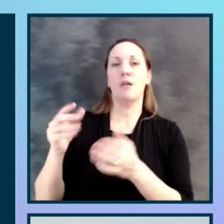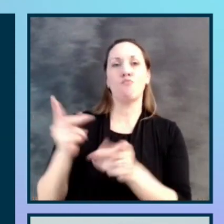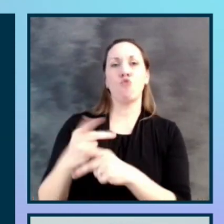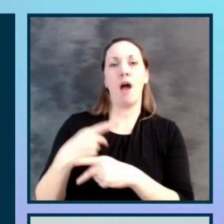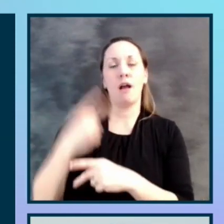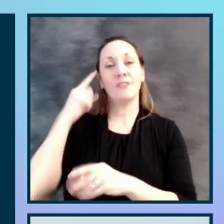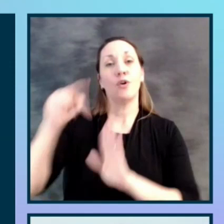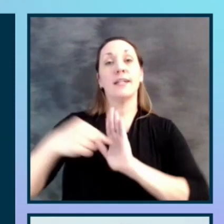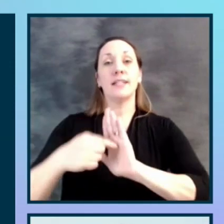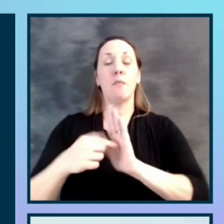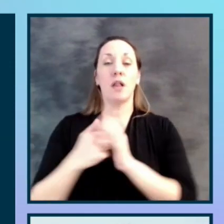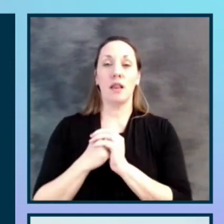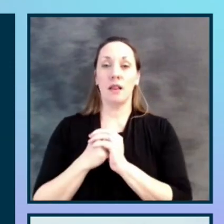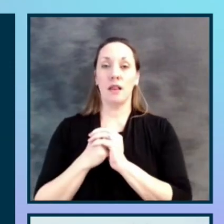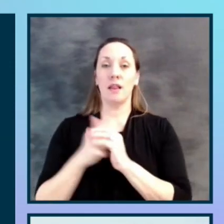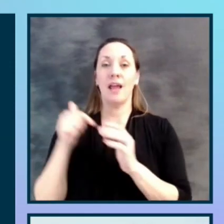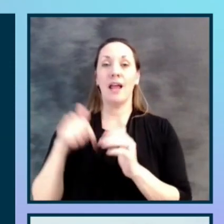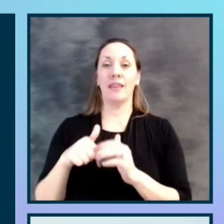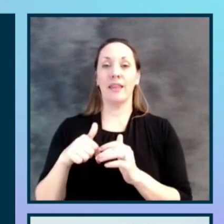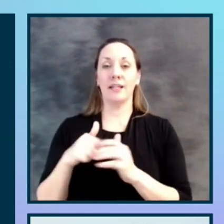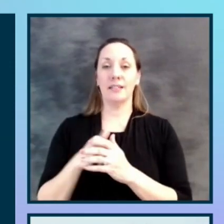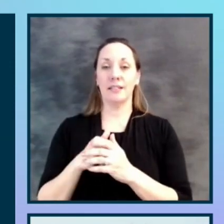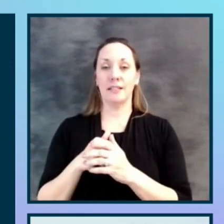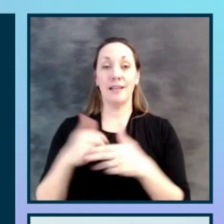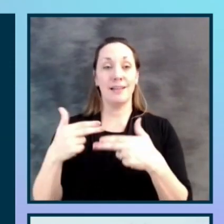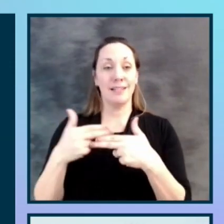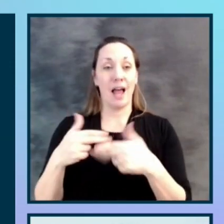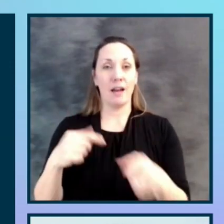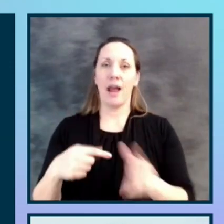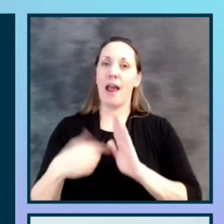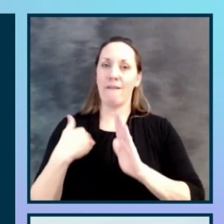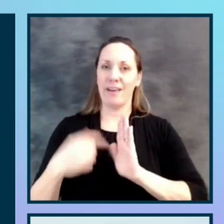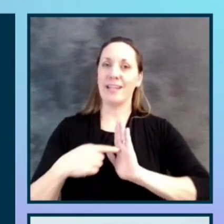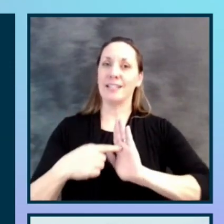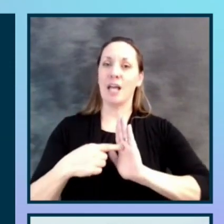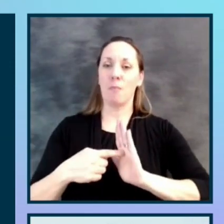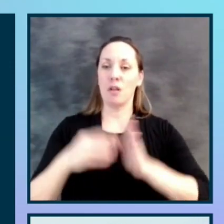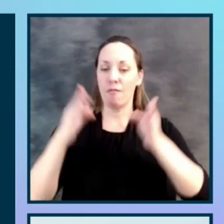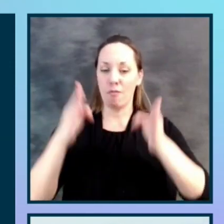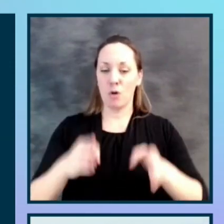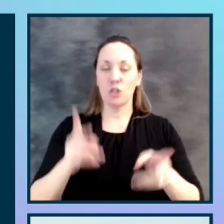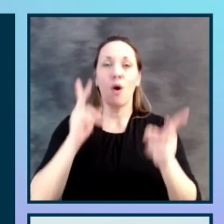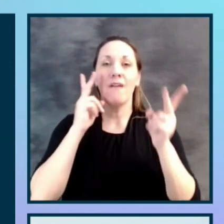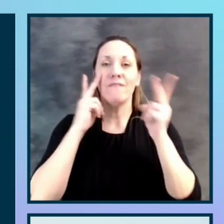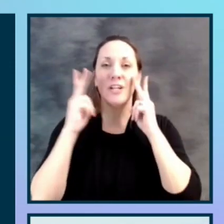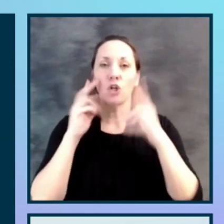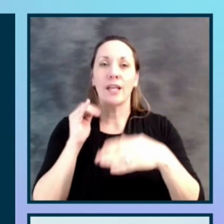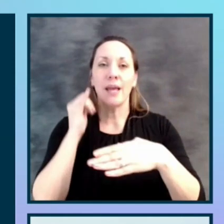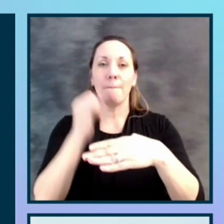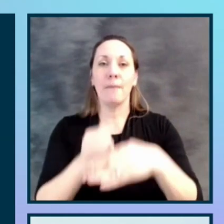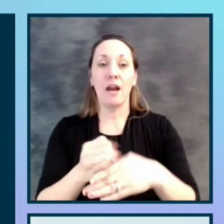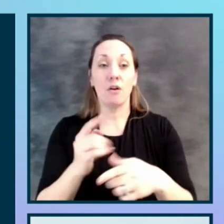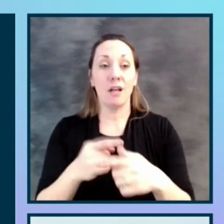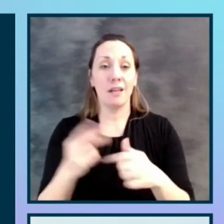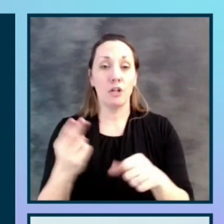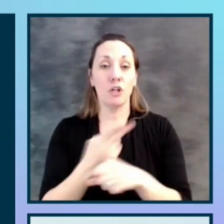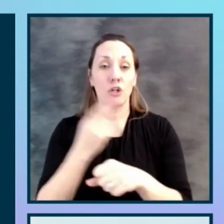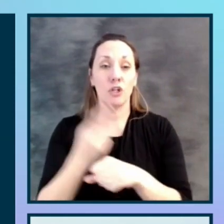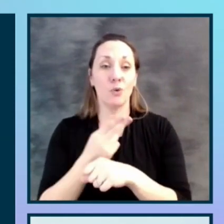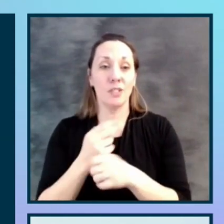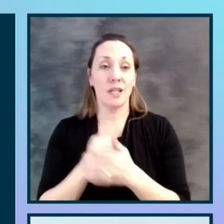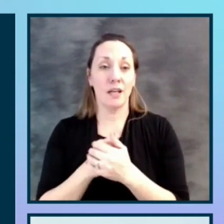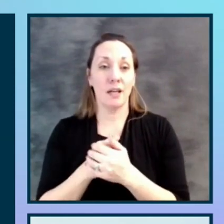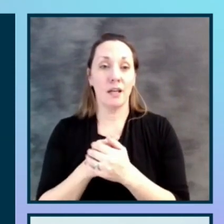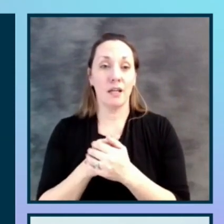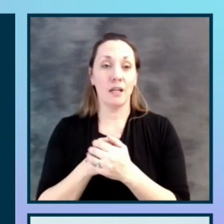example, in this slide, I show an example of a person who's visually impaired and then using a voice search as the primary